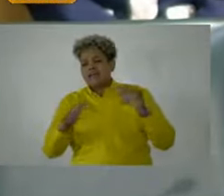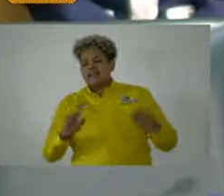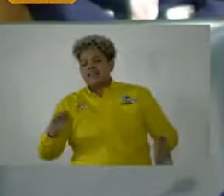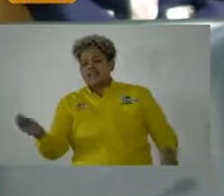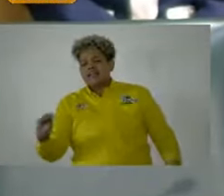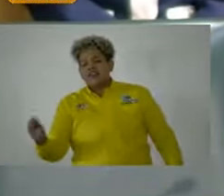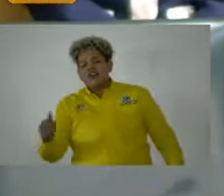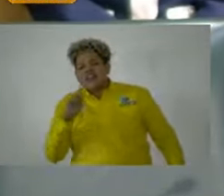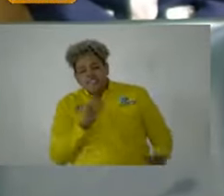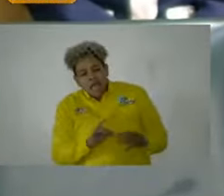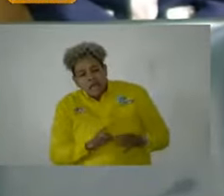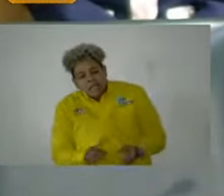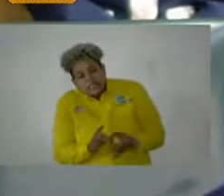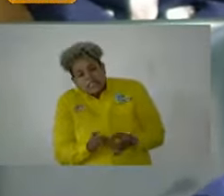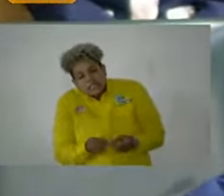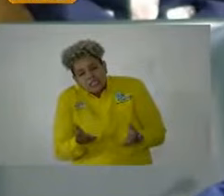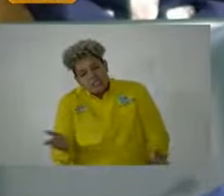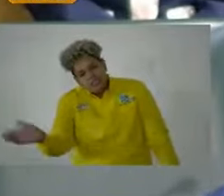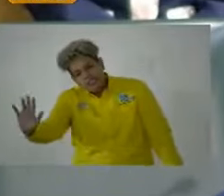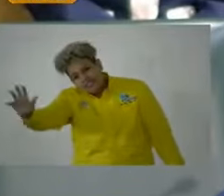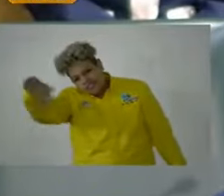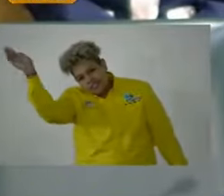no sing so.